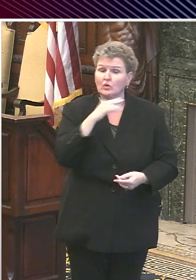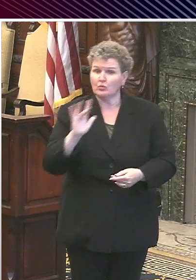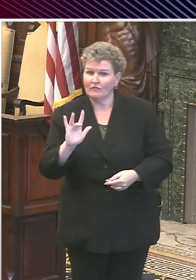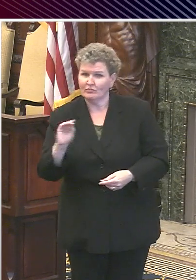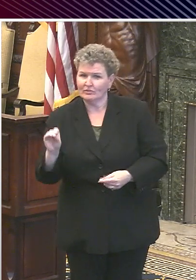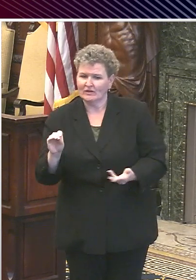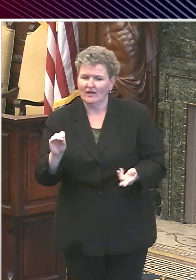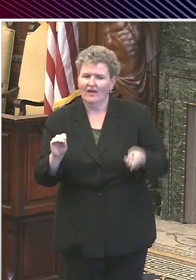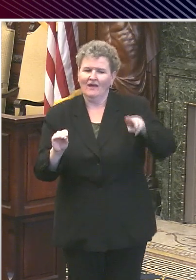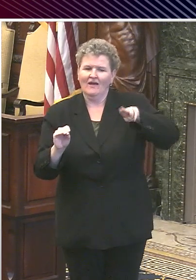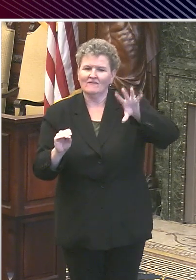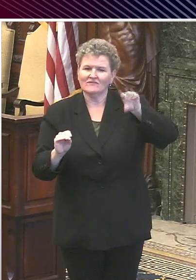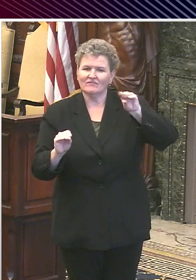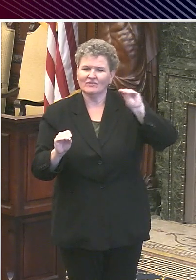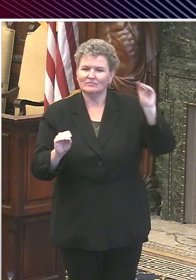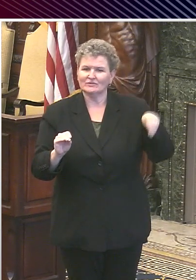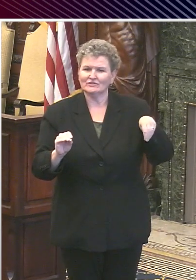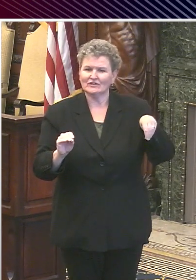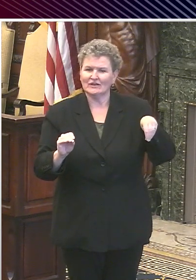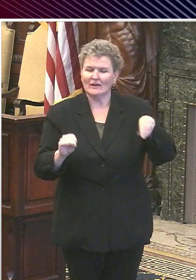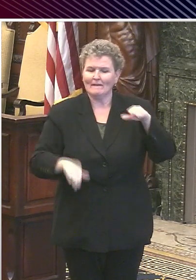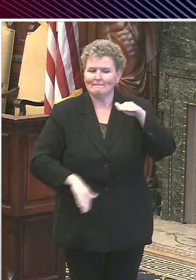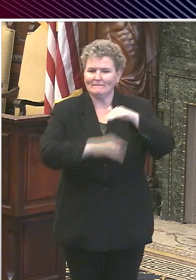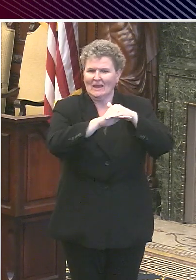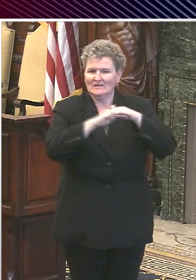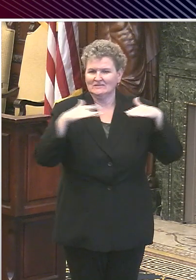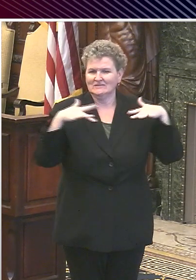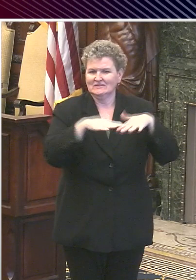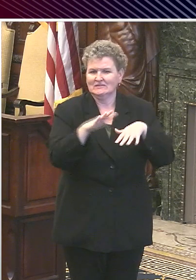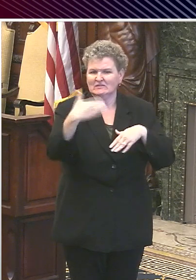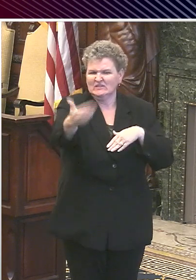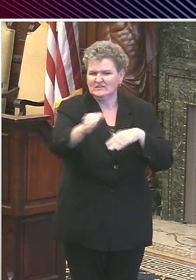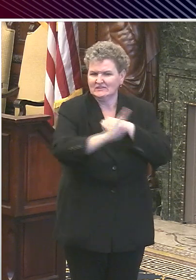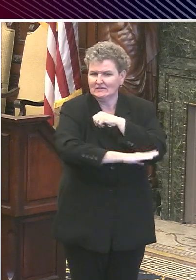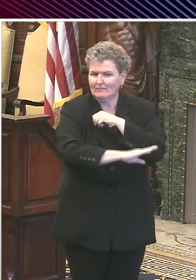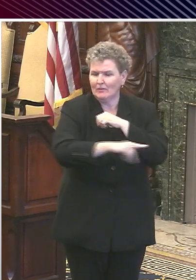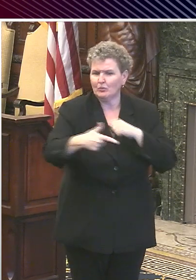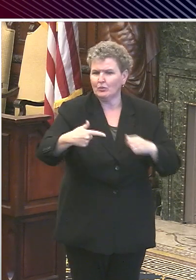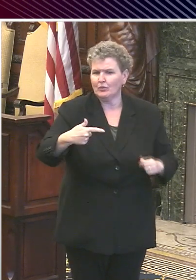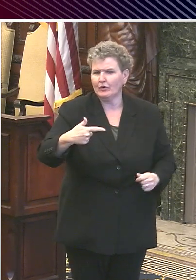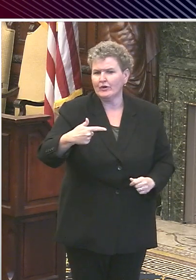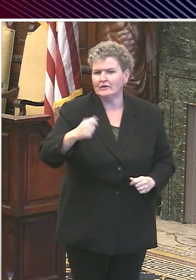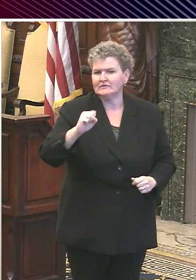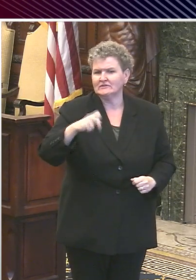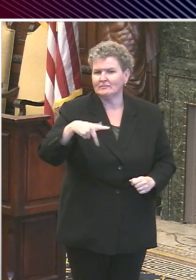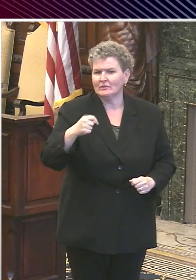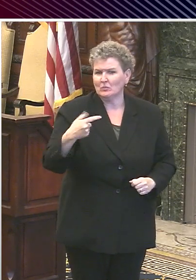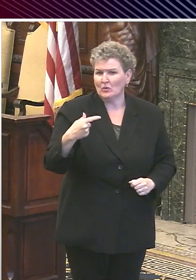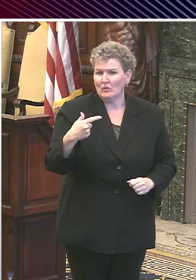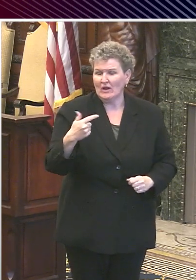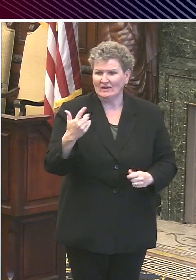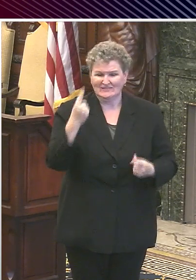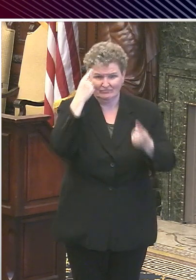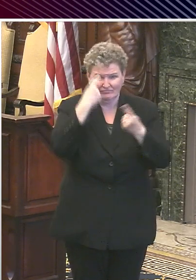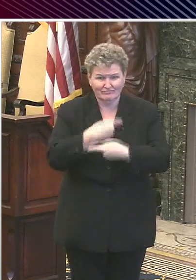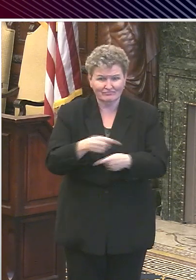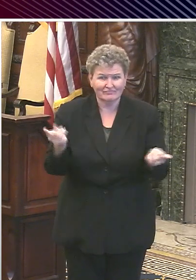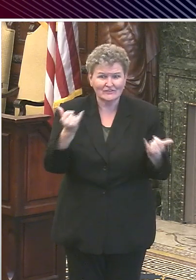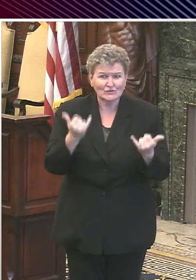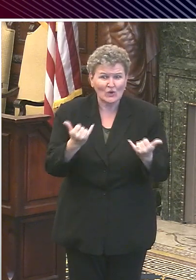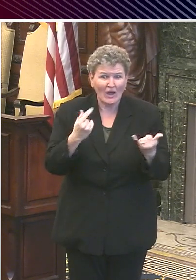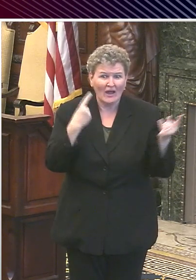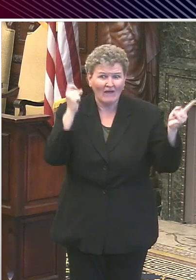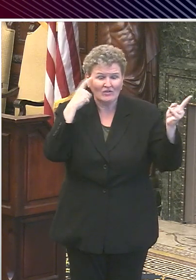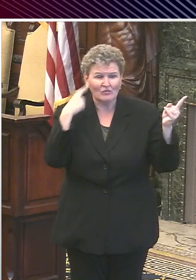to 50% of capacity effective on September 21st. This just happened this morning. We will review the governor's policy change and